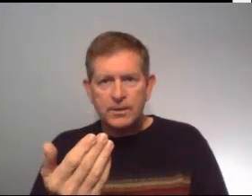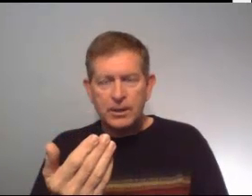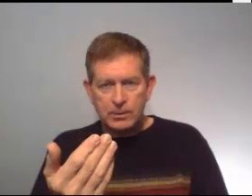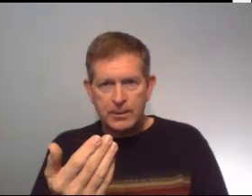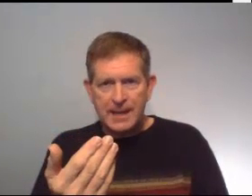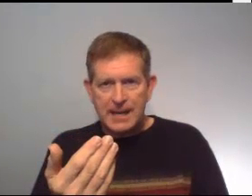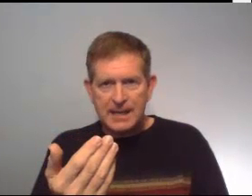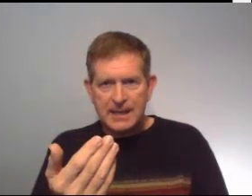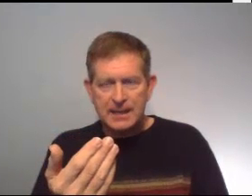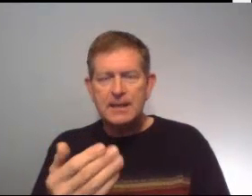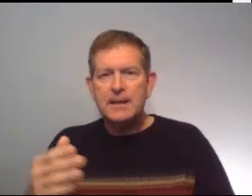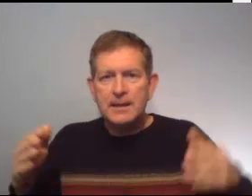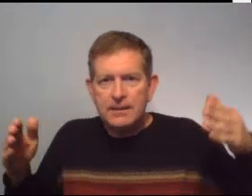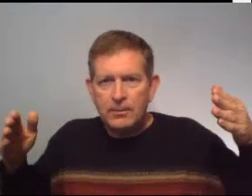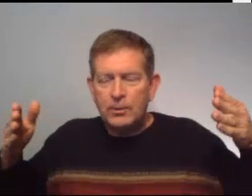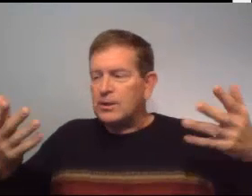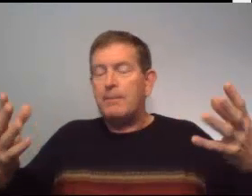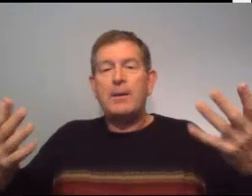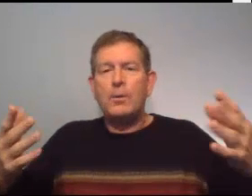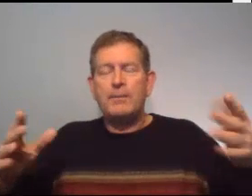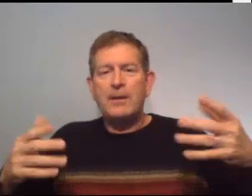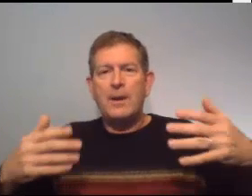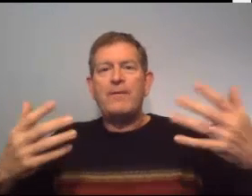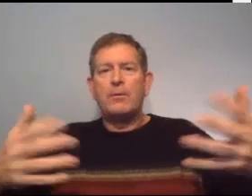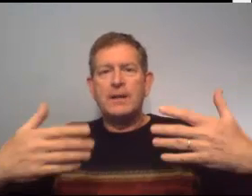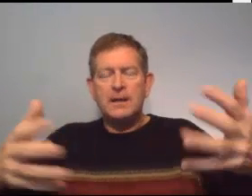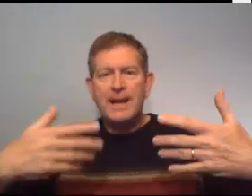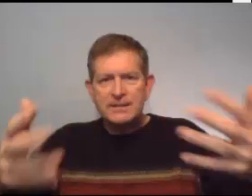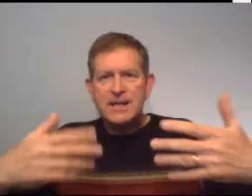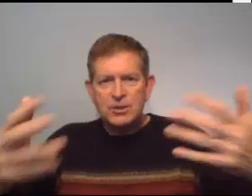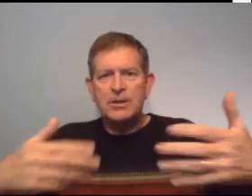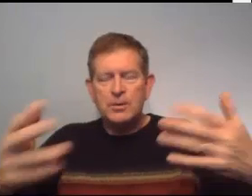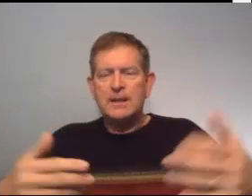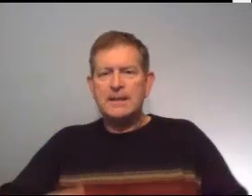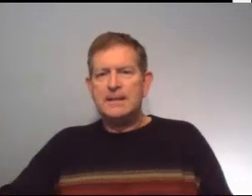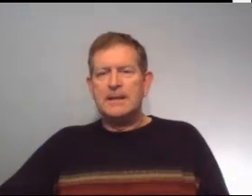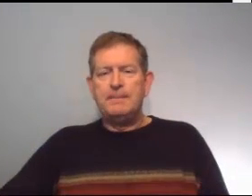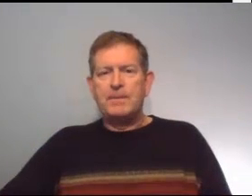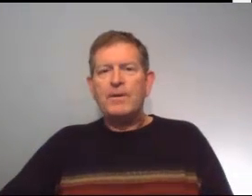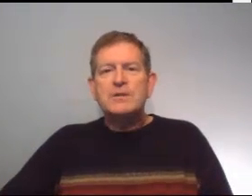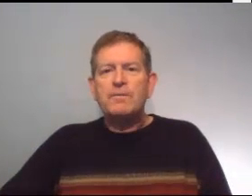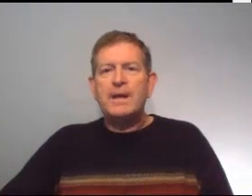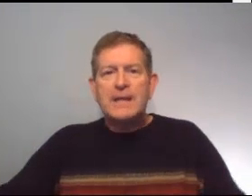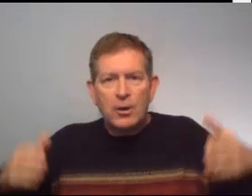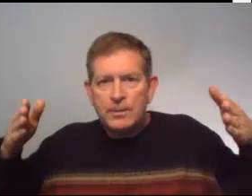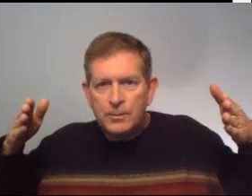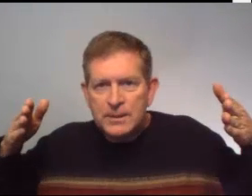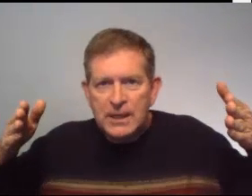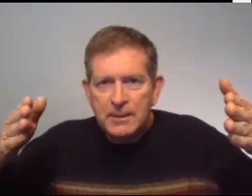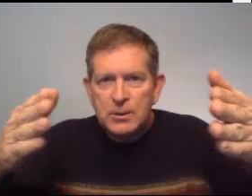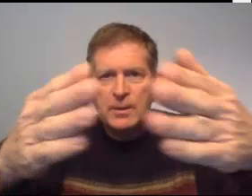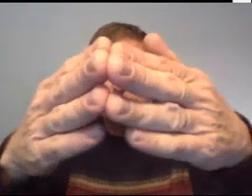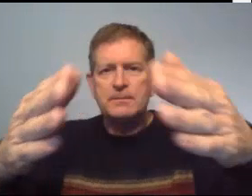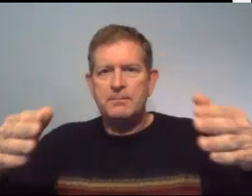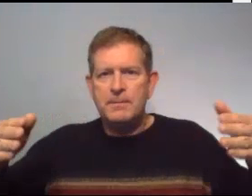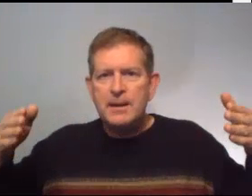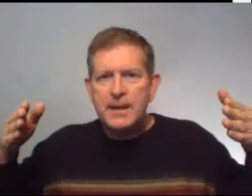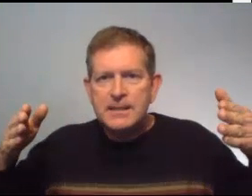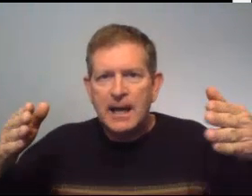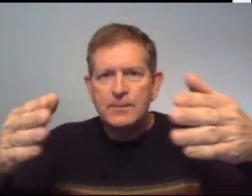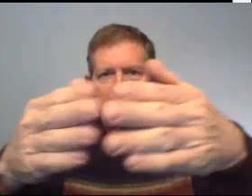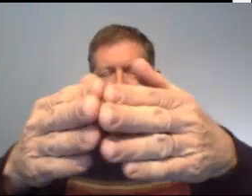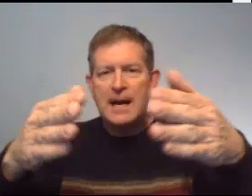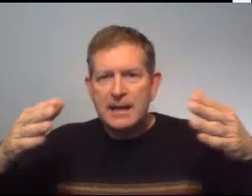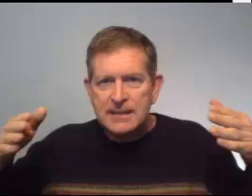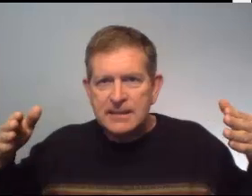extra word that you're hearing, a, which I, by the way, if I were in class teaching you face to face, you'd be seeing me do this